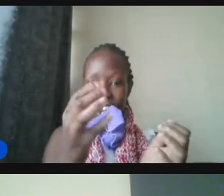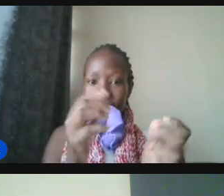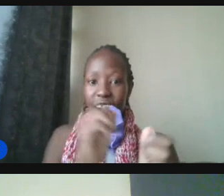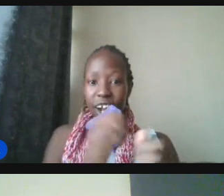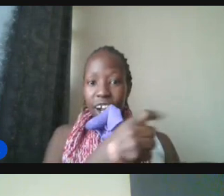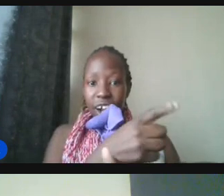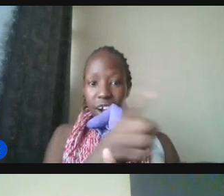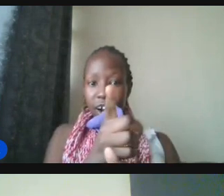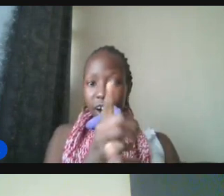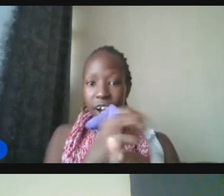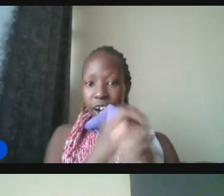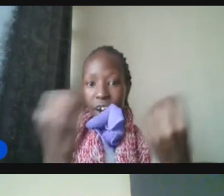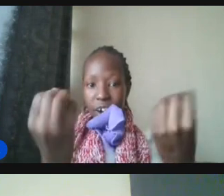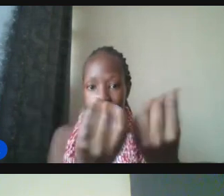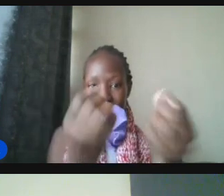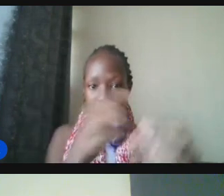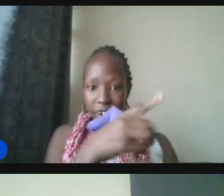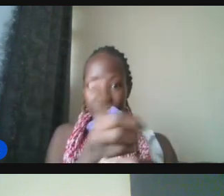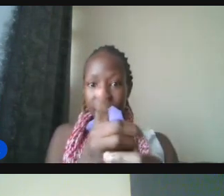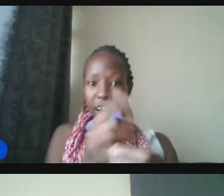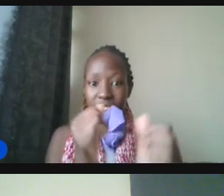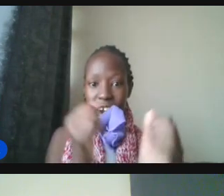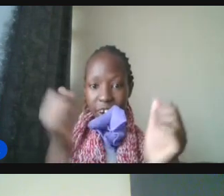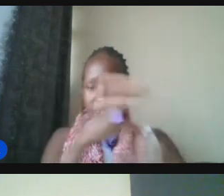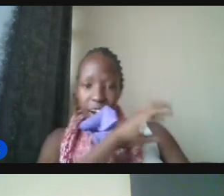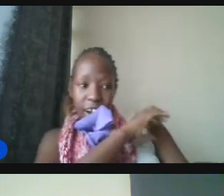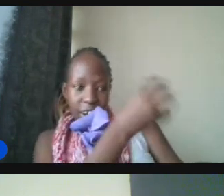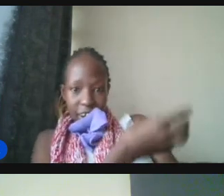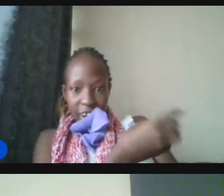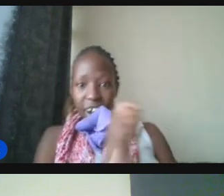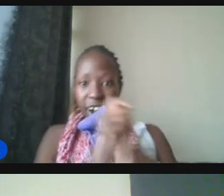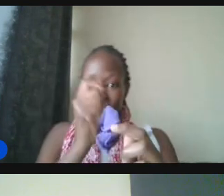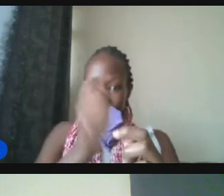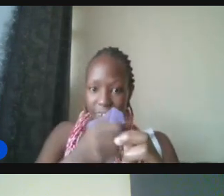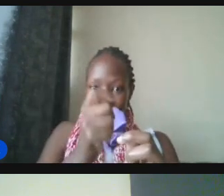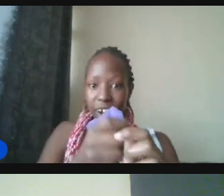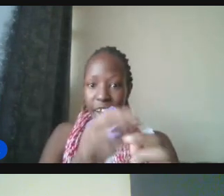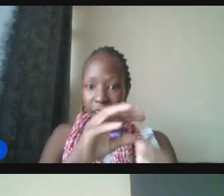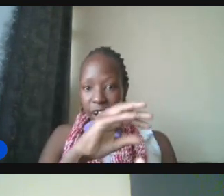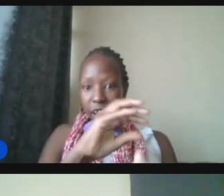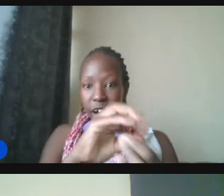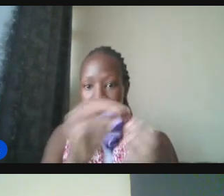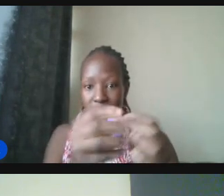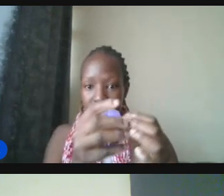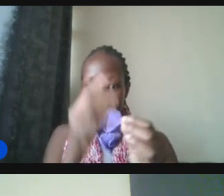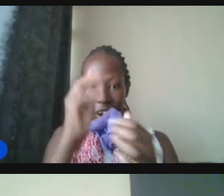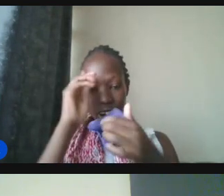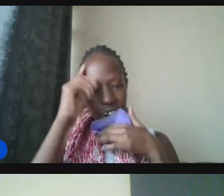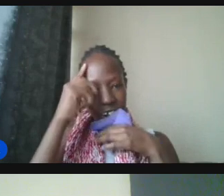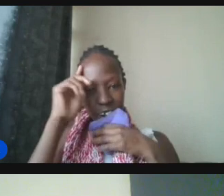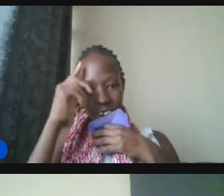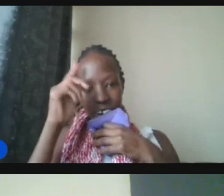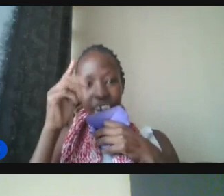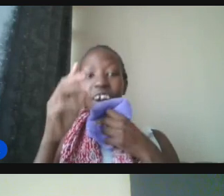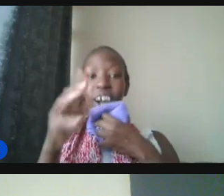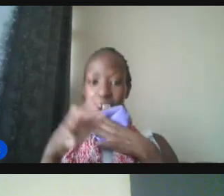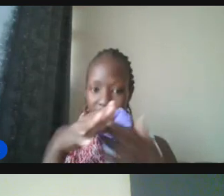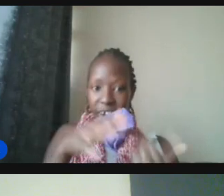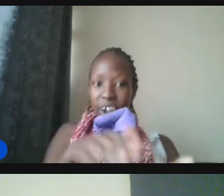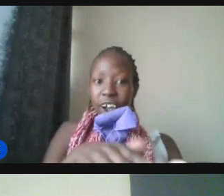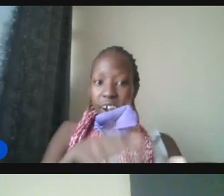Uh, in today's digital world, social media is a powerful tool for